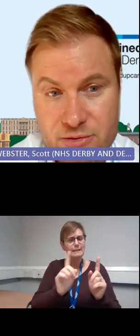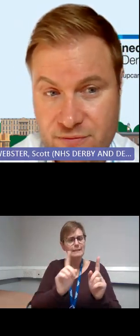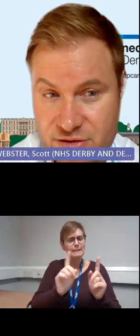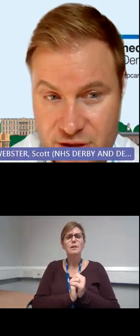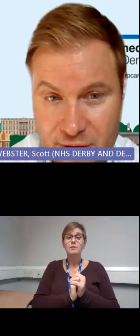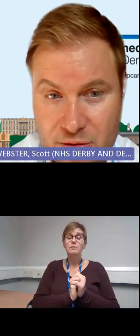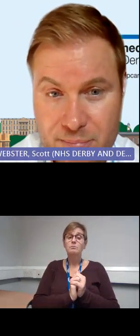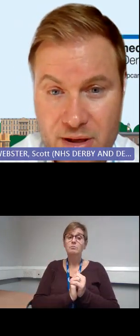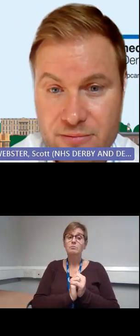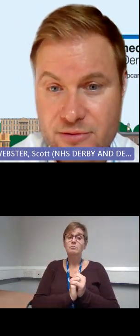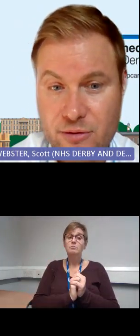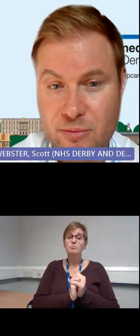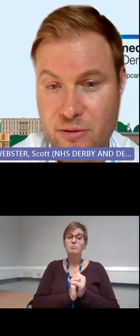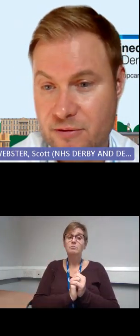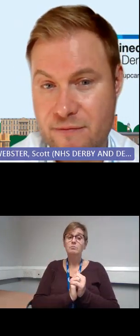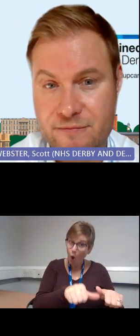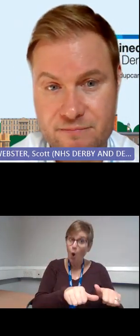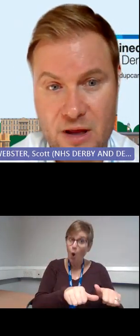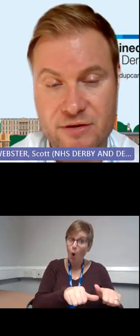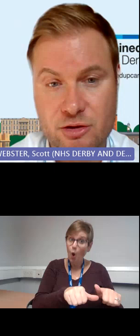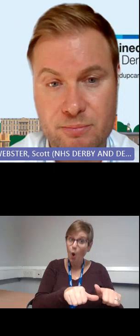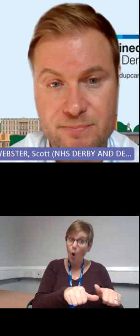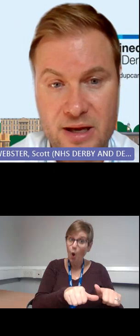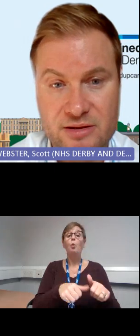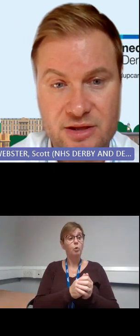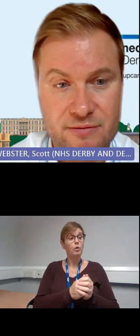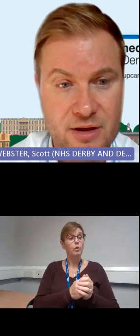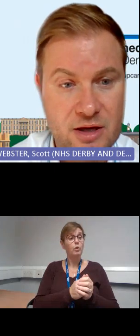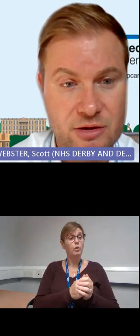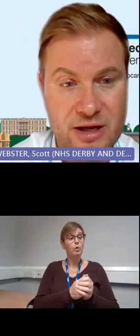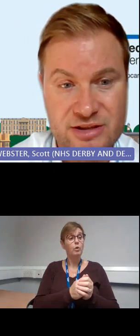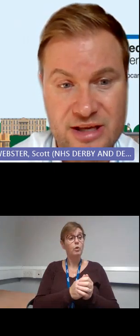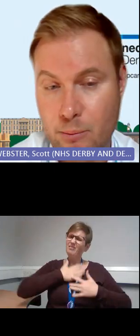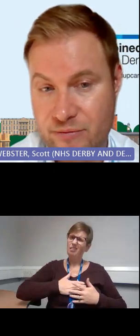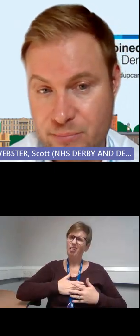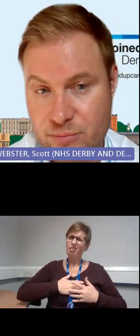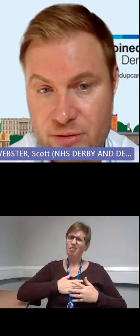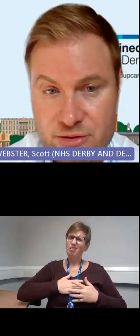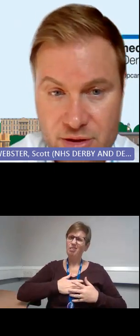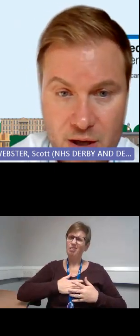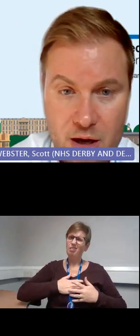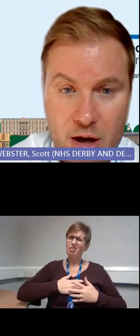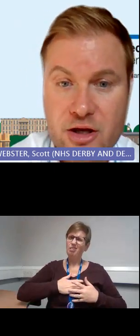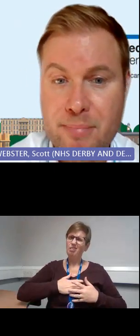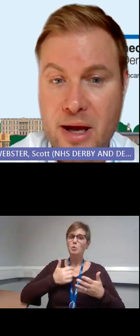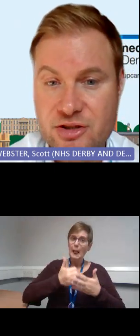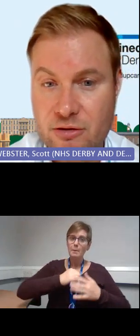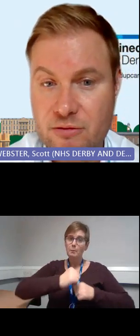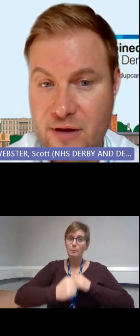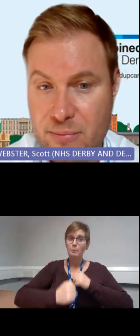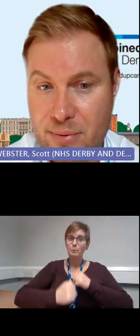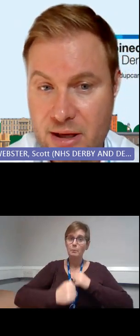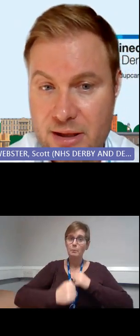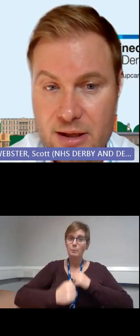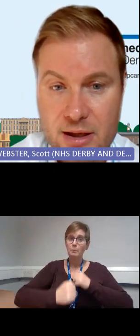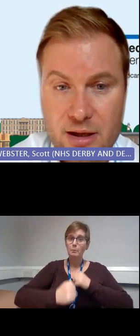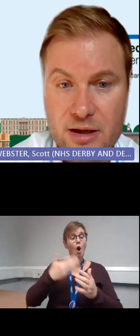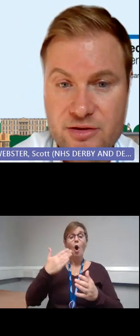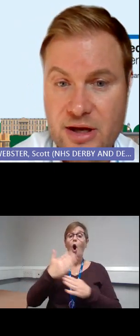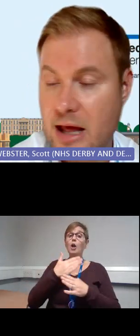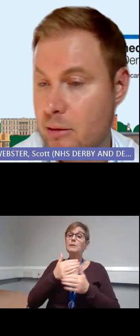and foremost, physiotherapy. So from a physical perspective, so that's to help with movement. Occupational